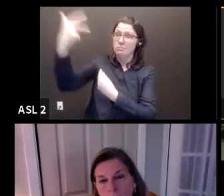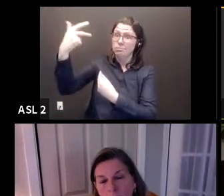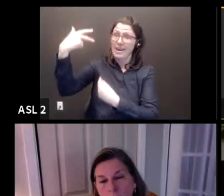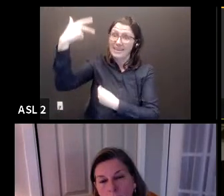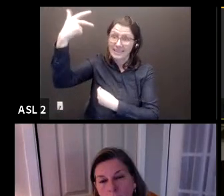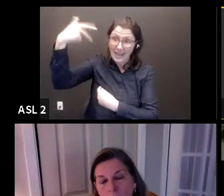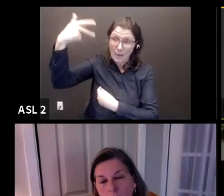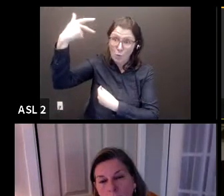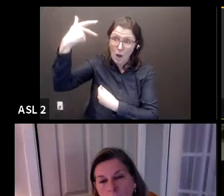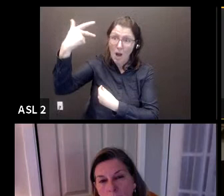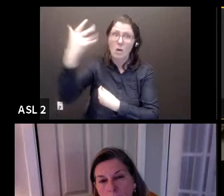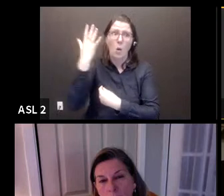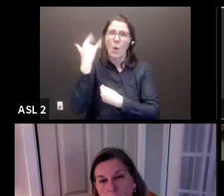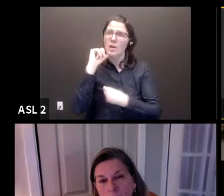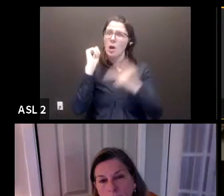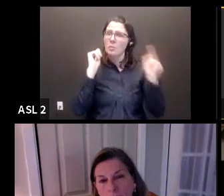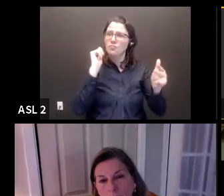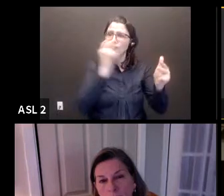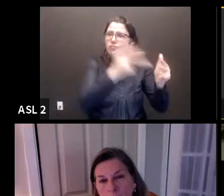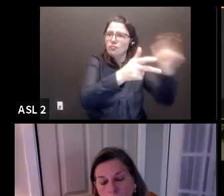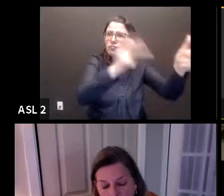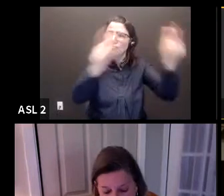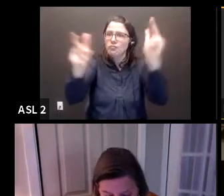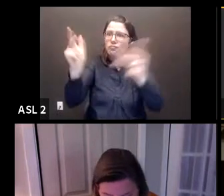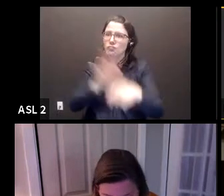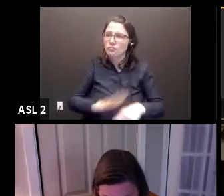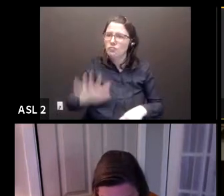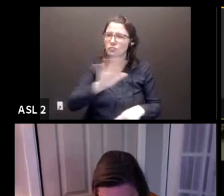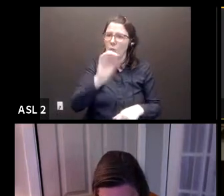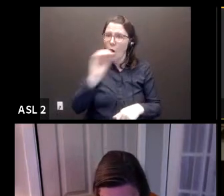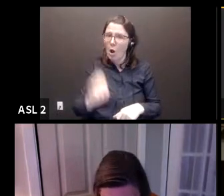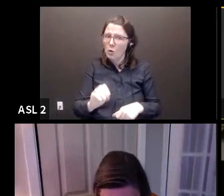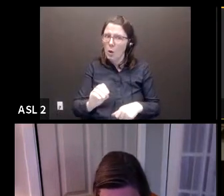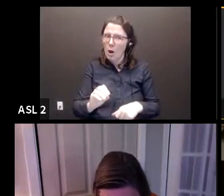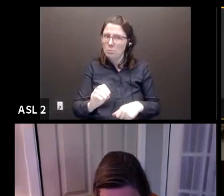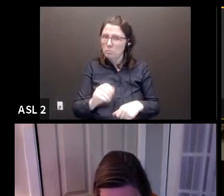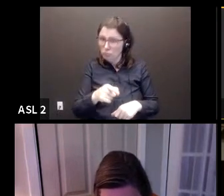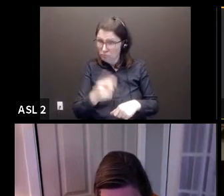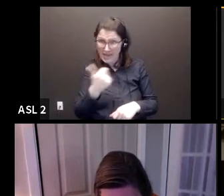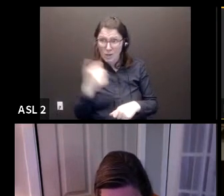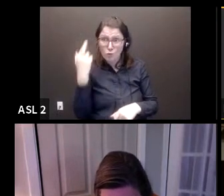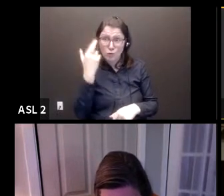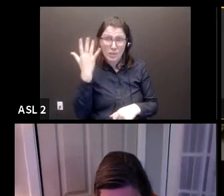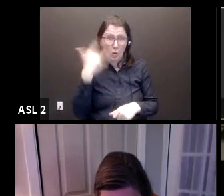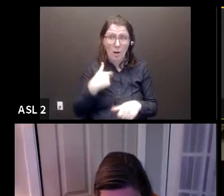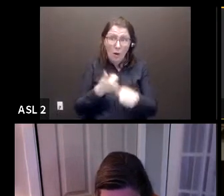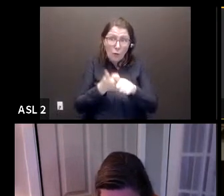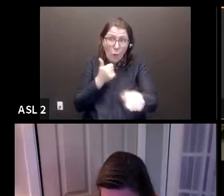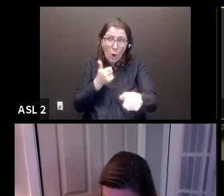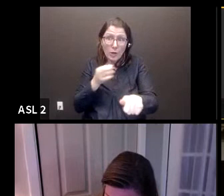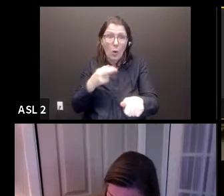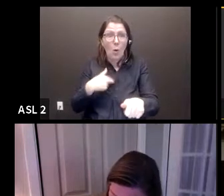why you don't want to do that or you do want to do that can you if you can just speak to that please